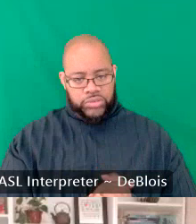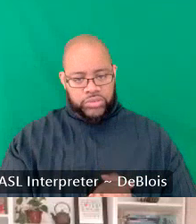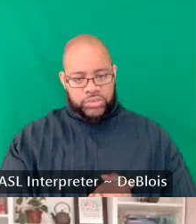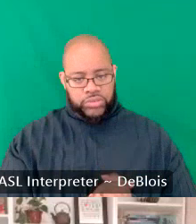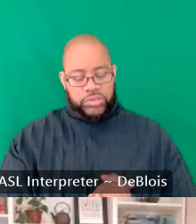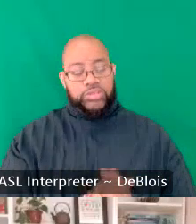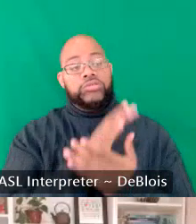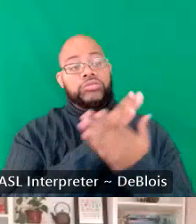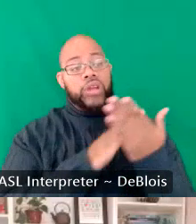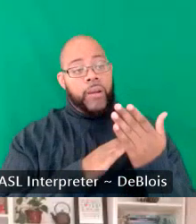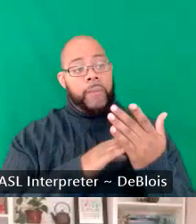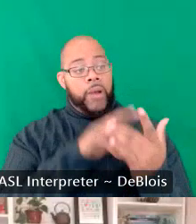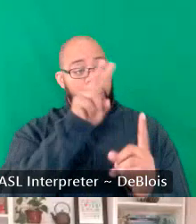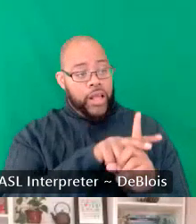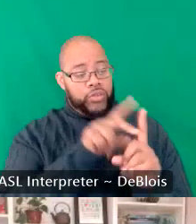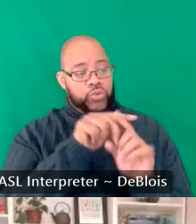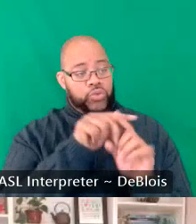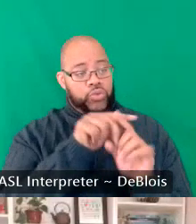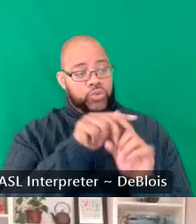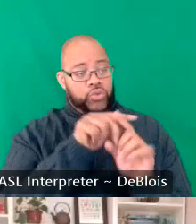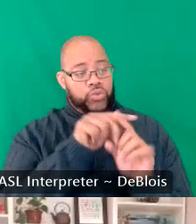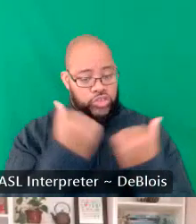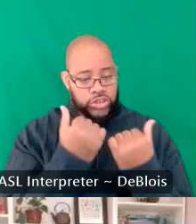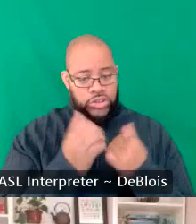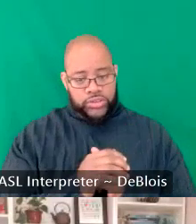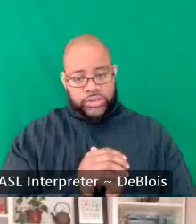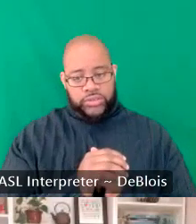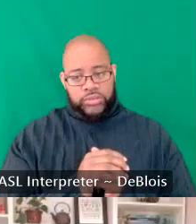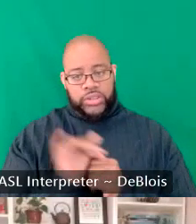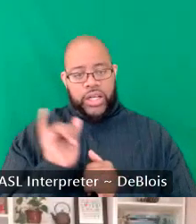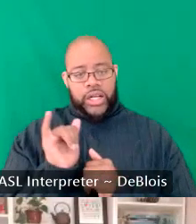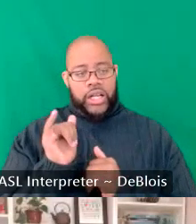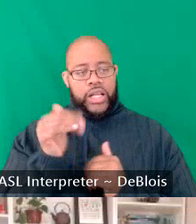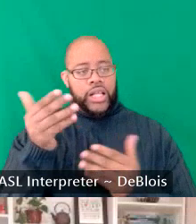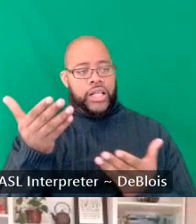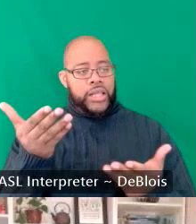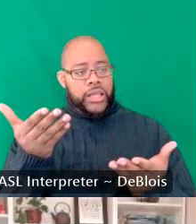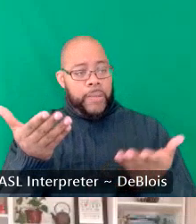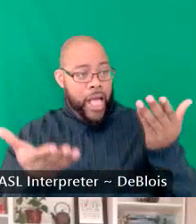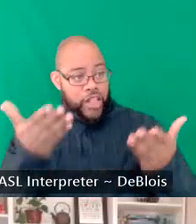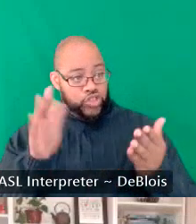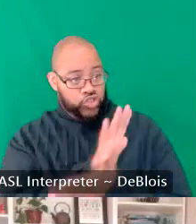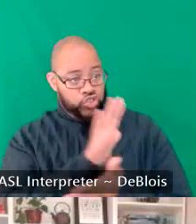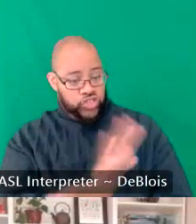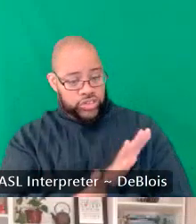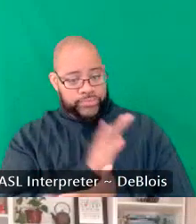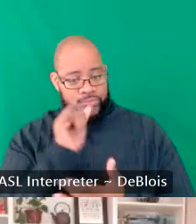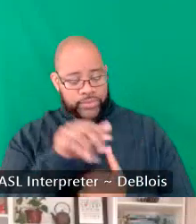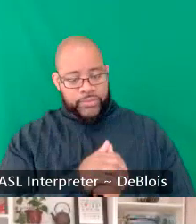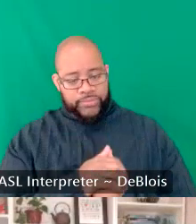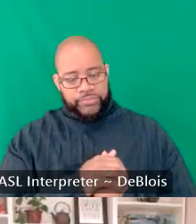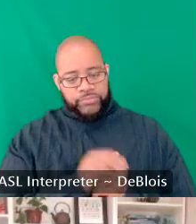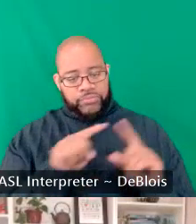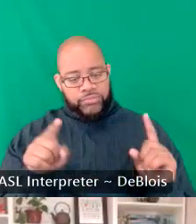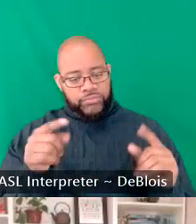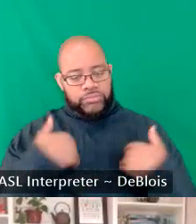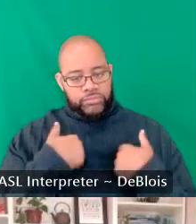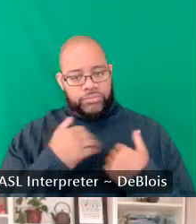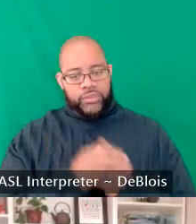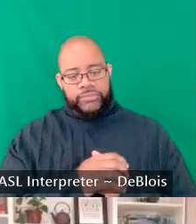some of which are applicable to all agencies, like the balance sheets. They're here, but there